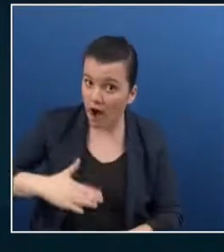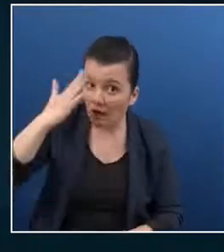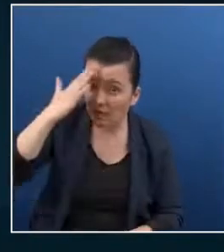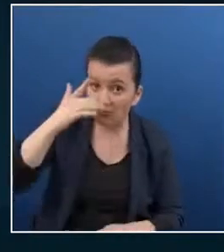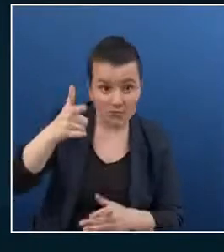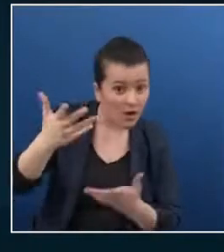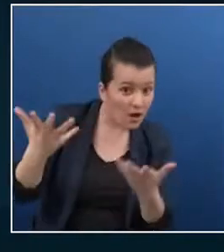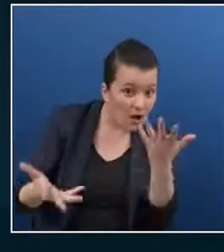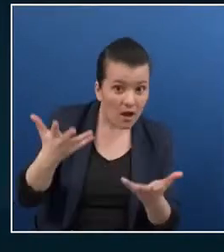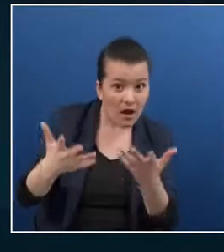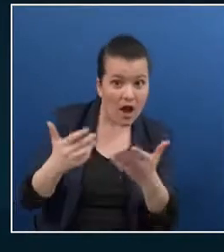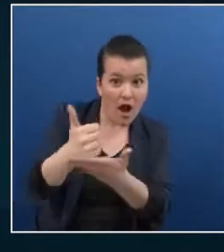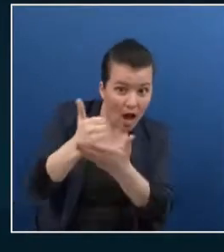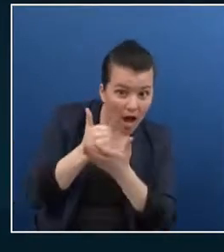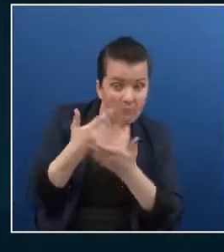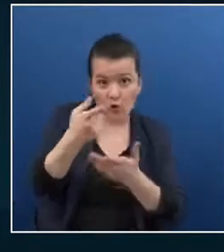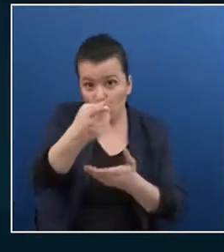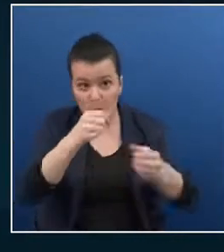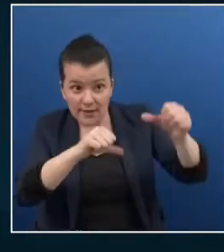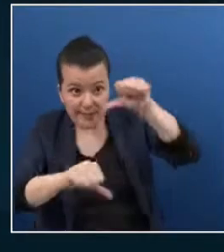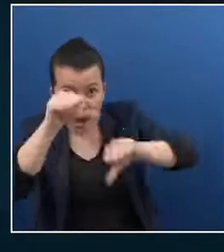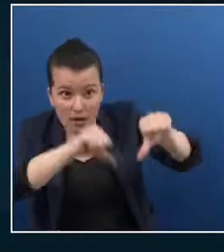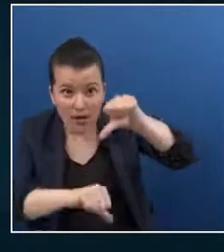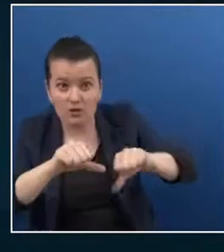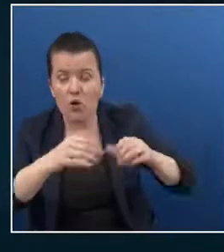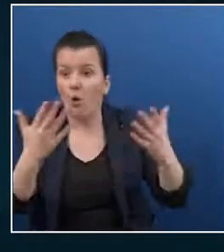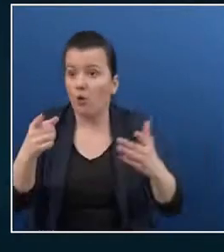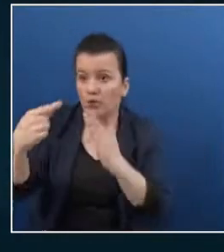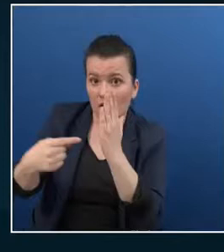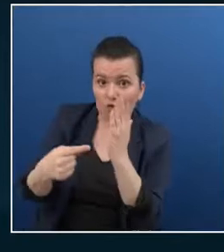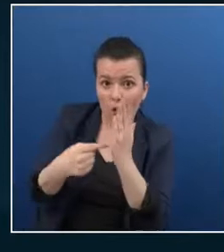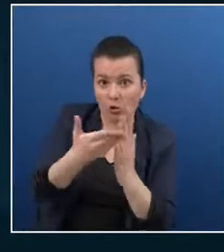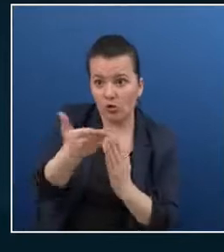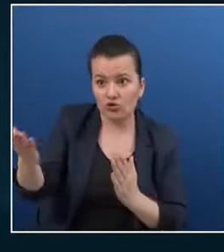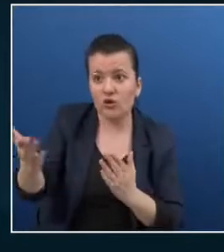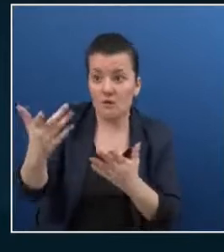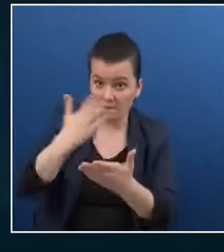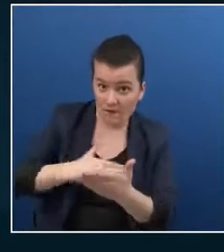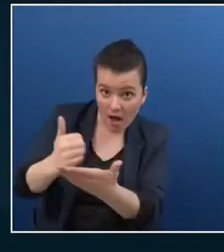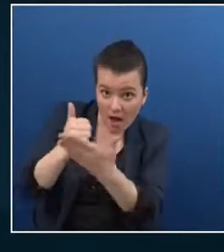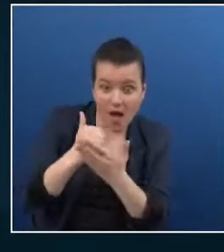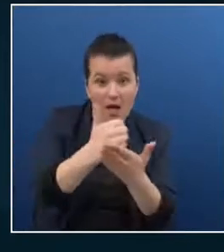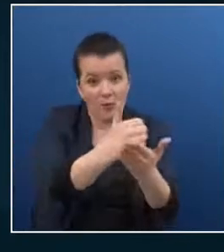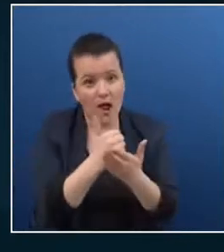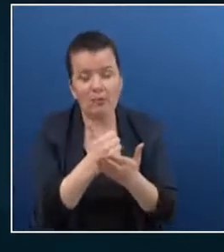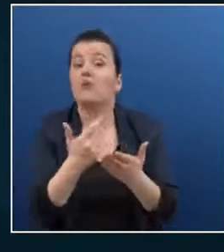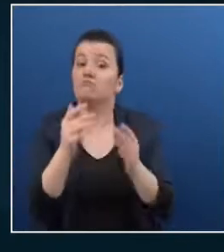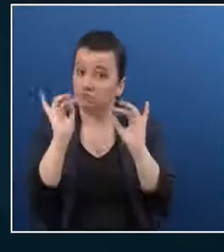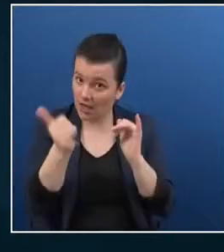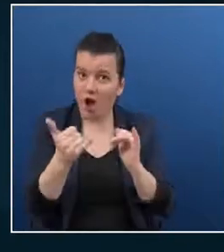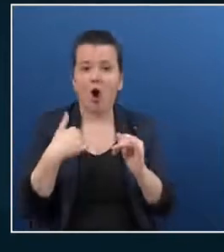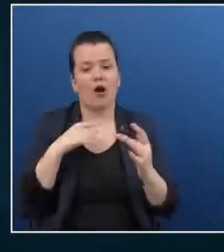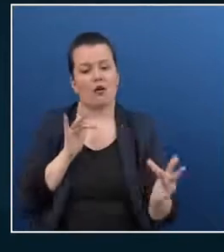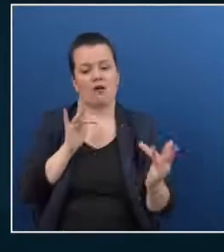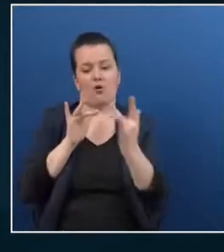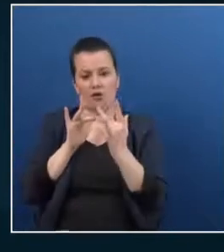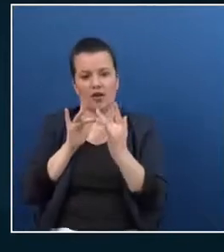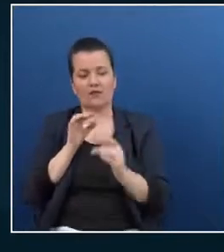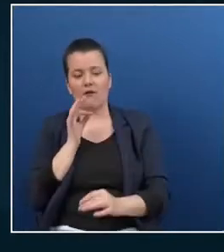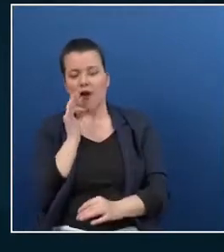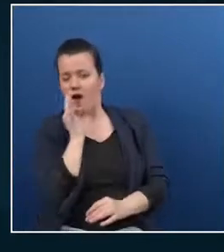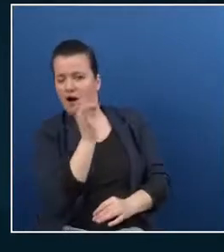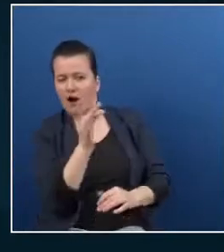you a scientist? Are you a technologist? And then we asked a few questions about what you did and tried. That was our first